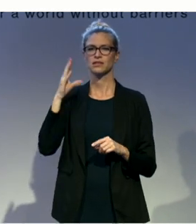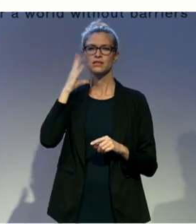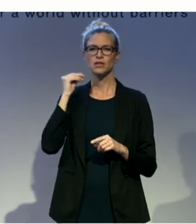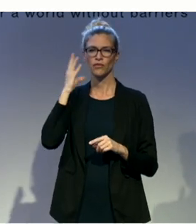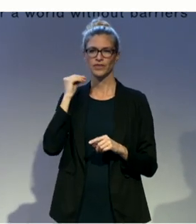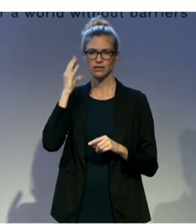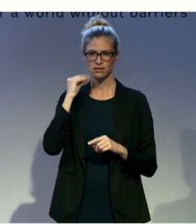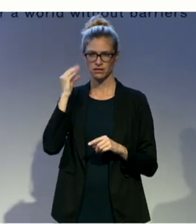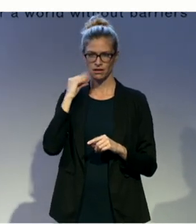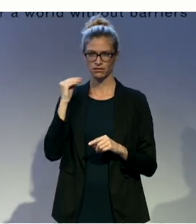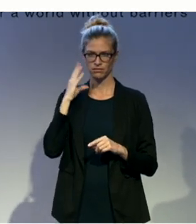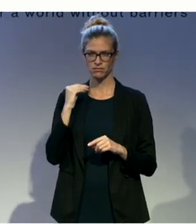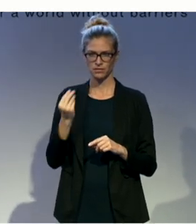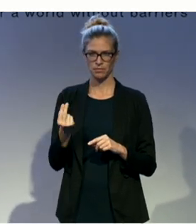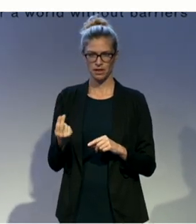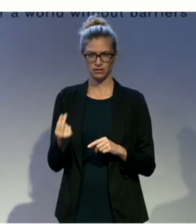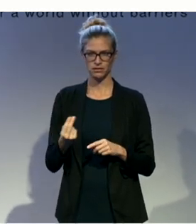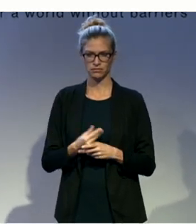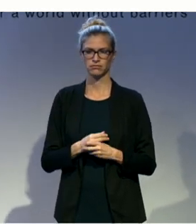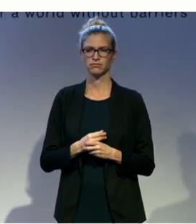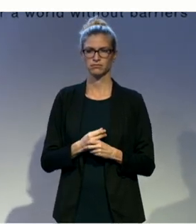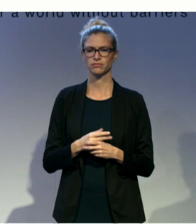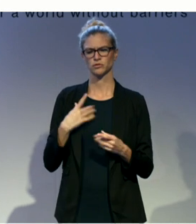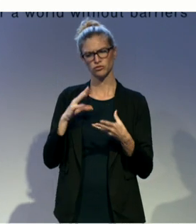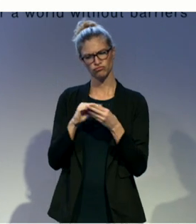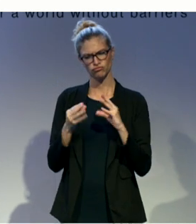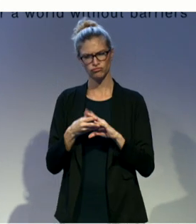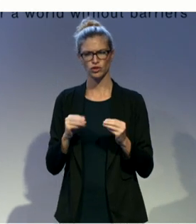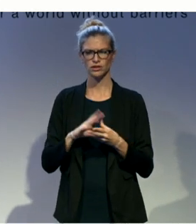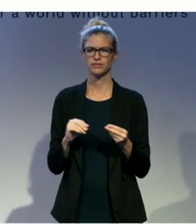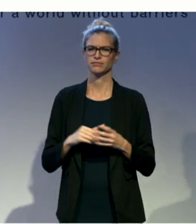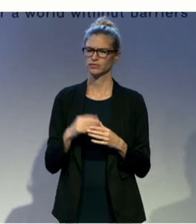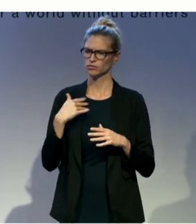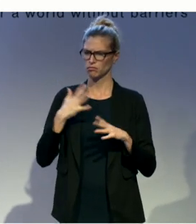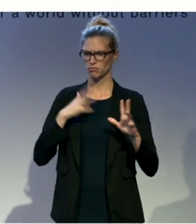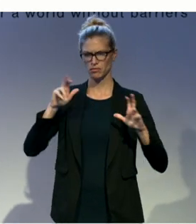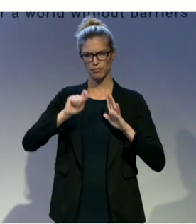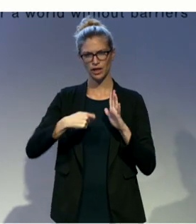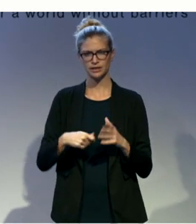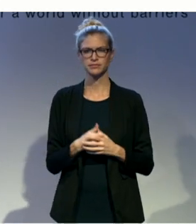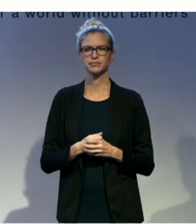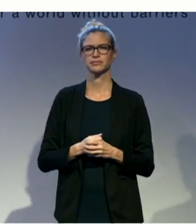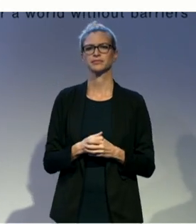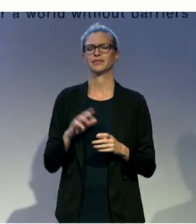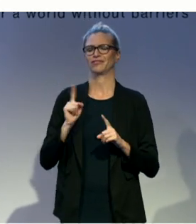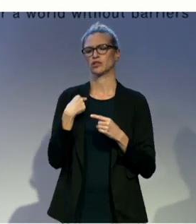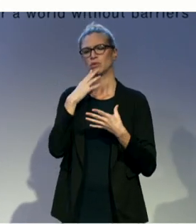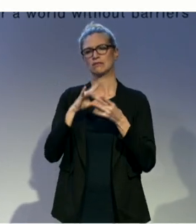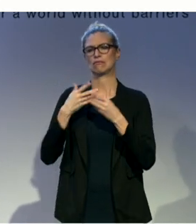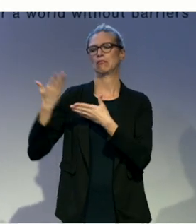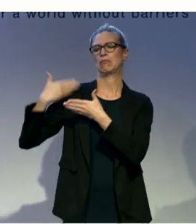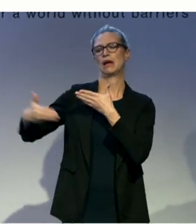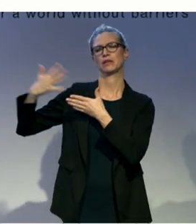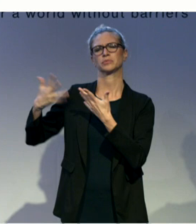project I'm involved in. First, I will give you a little background. Then, I will explain